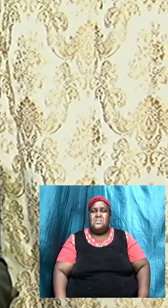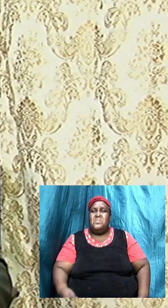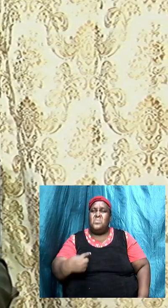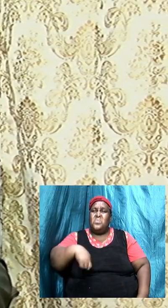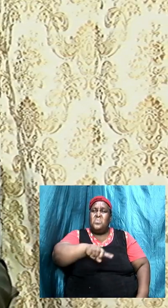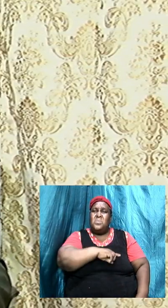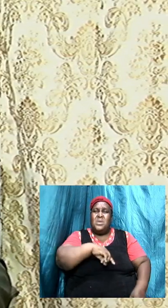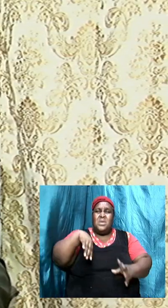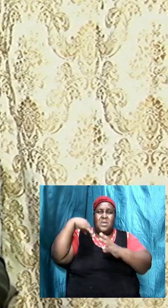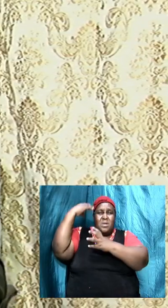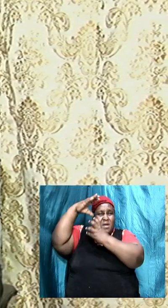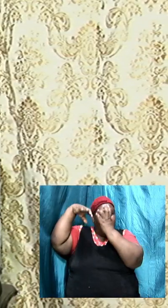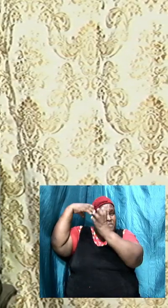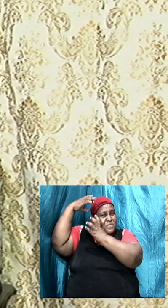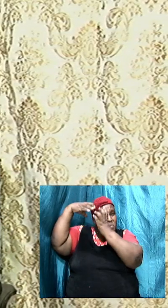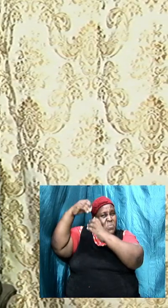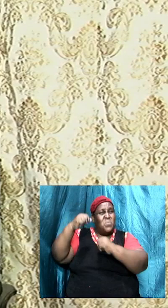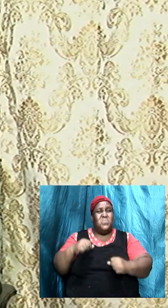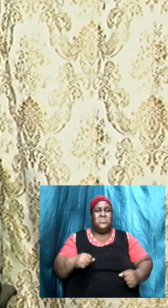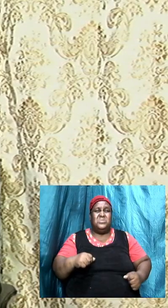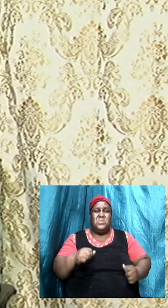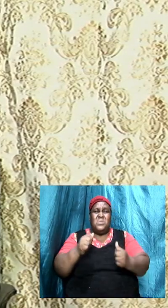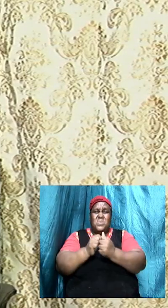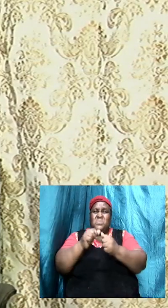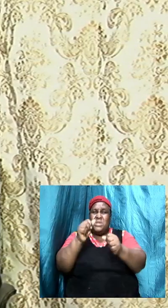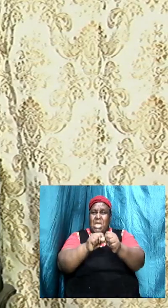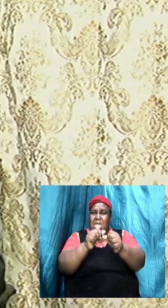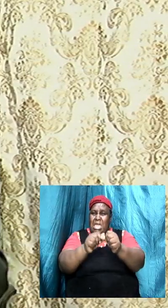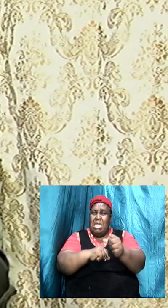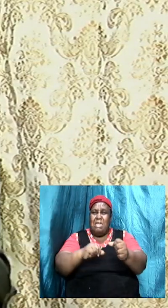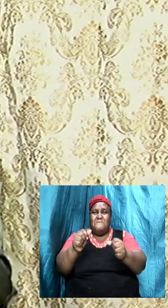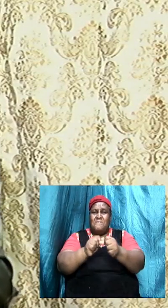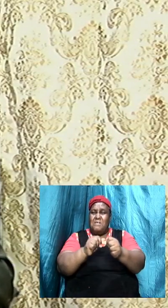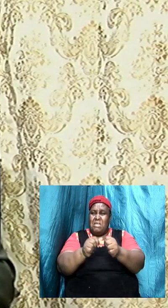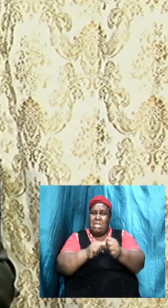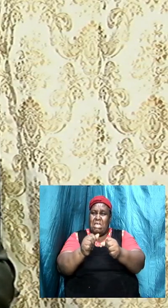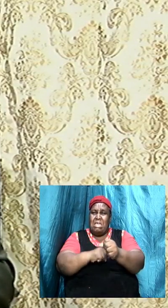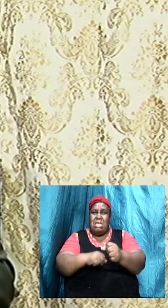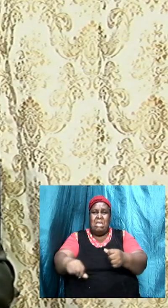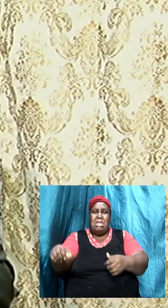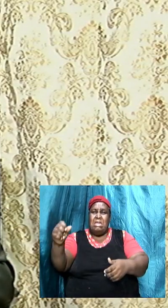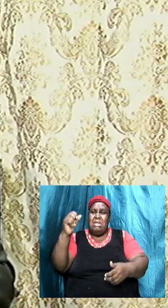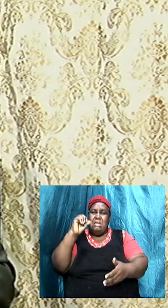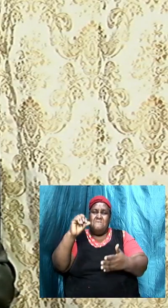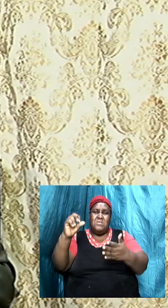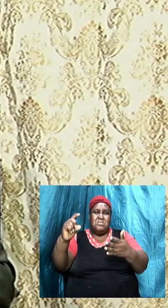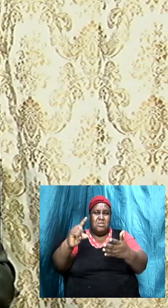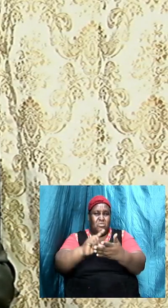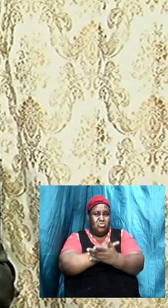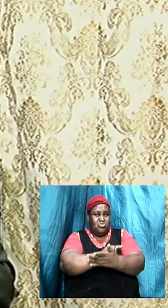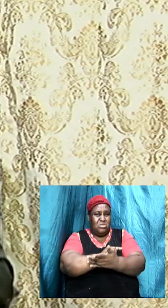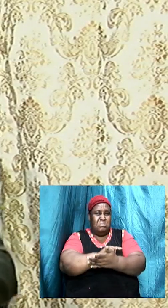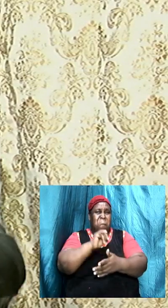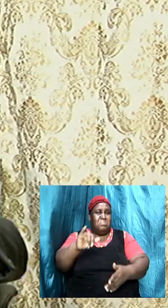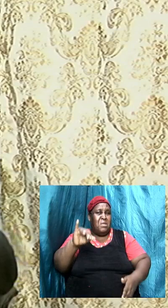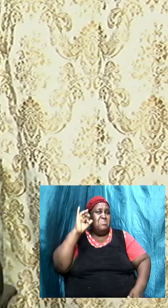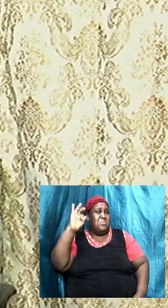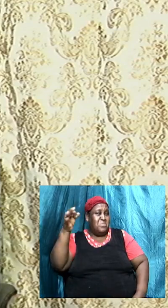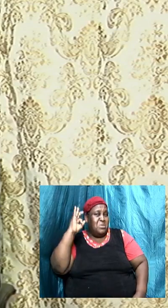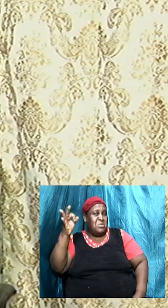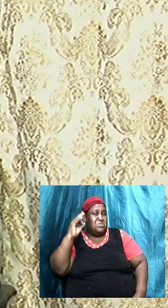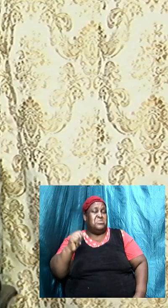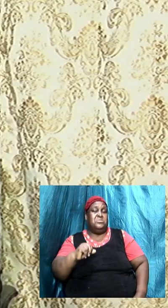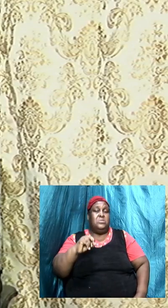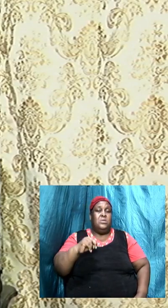fro with every wind of doctrine. The Apostle Peter, he admonishes the people that